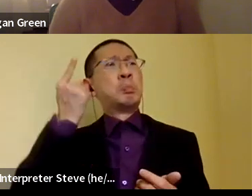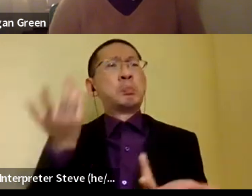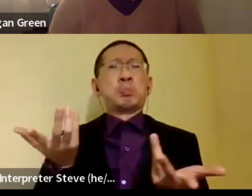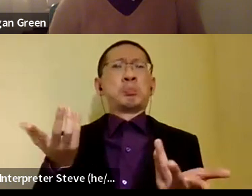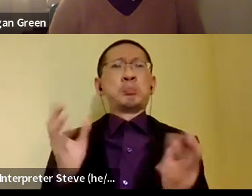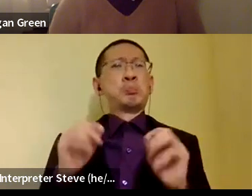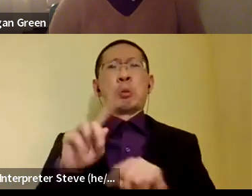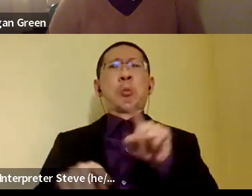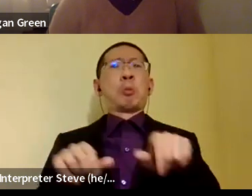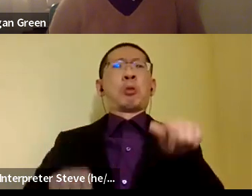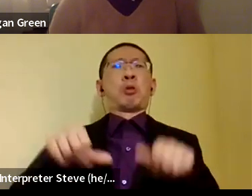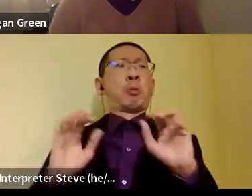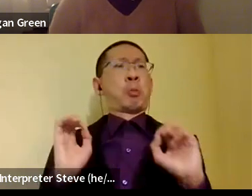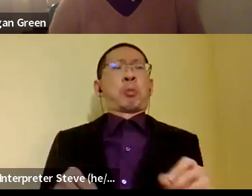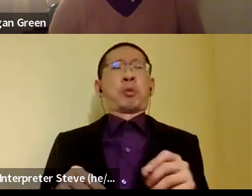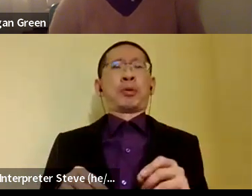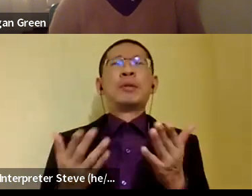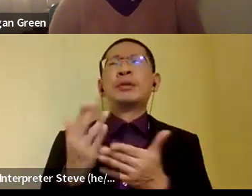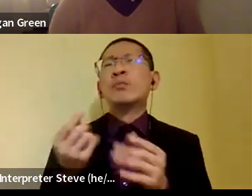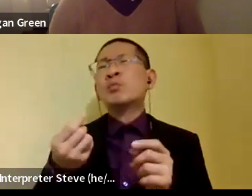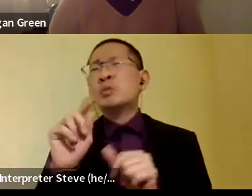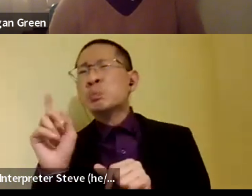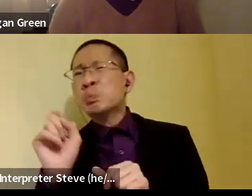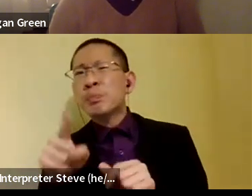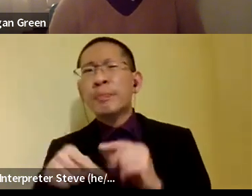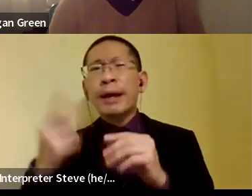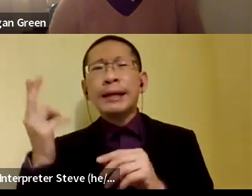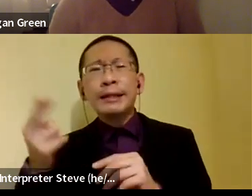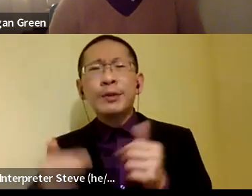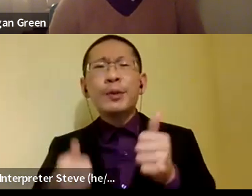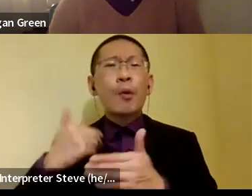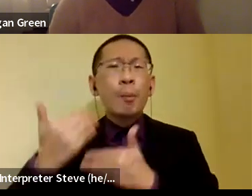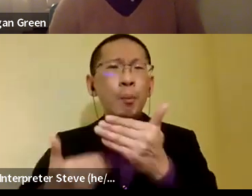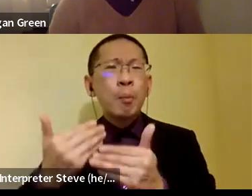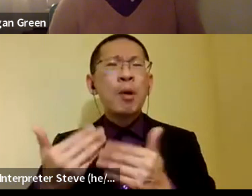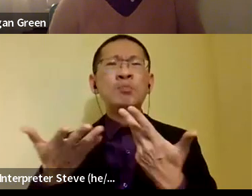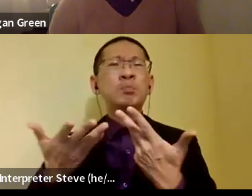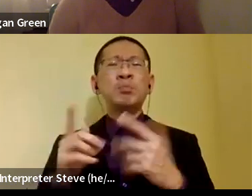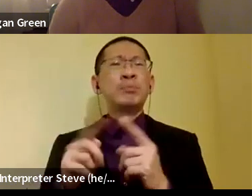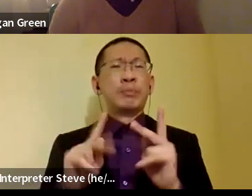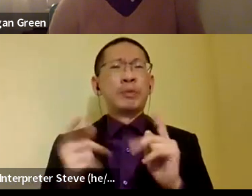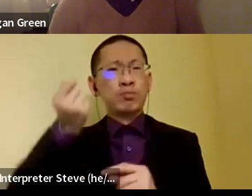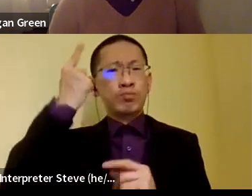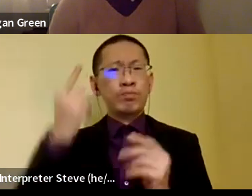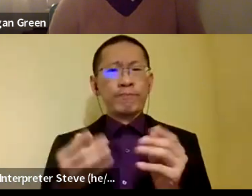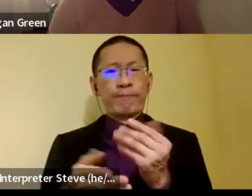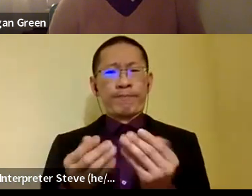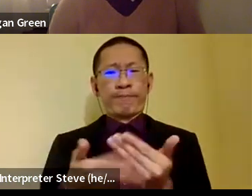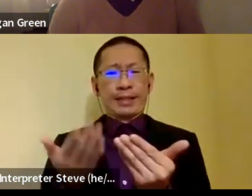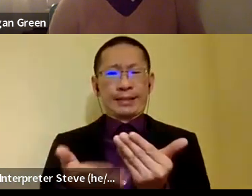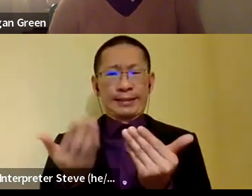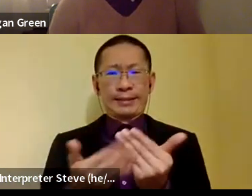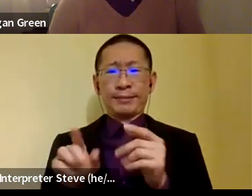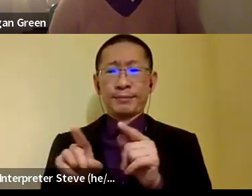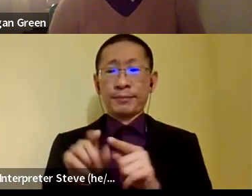There is no questions. There might be some like quick questions about history or process, but like people get it. And especially